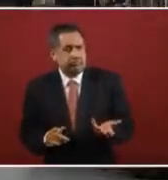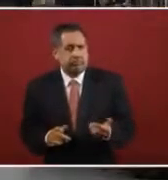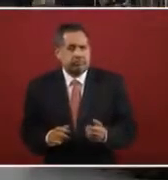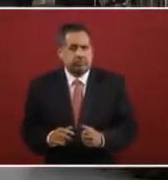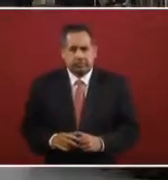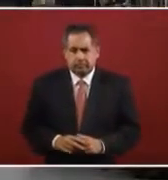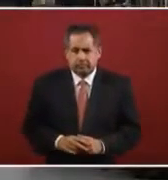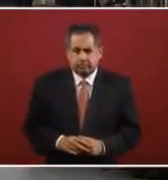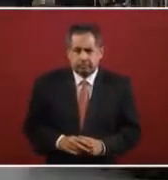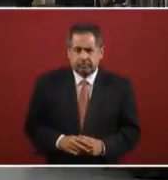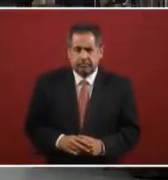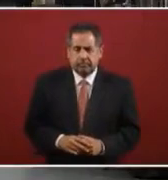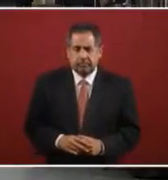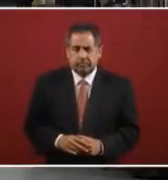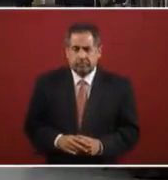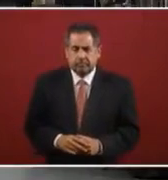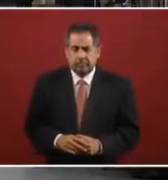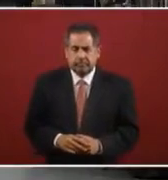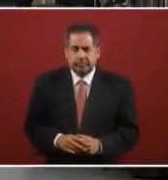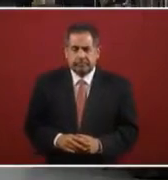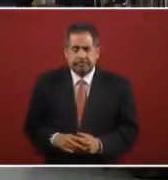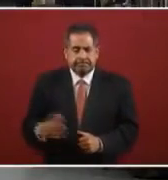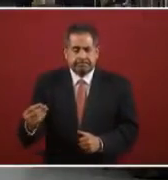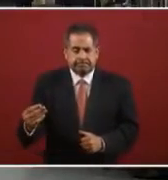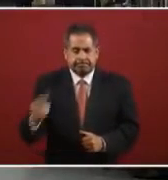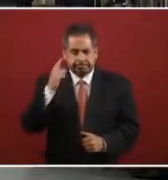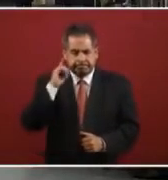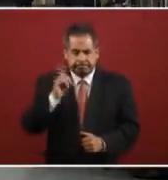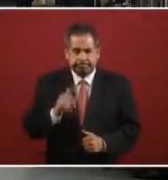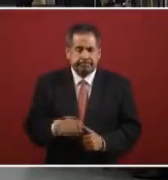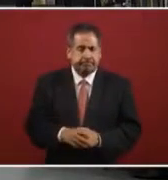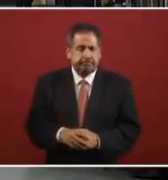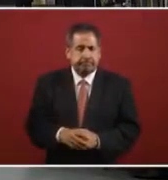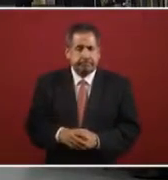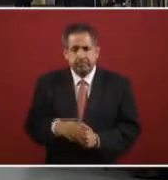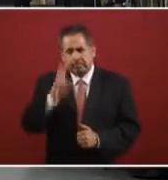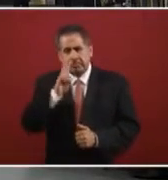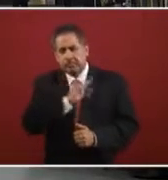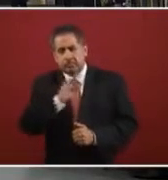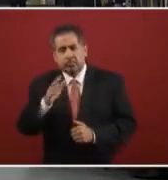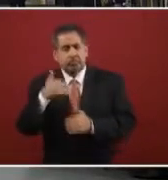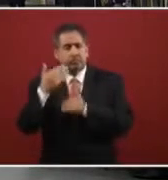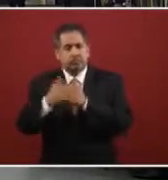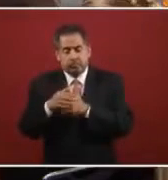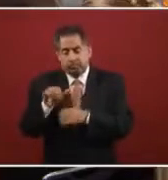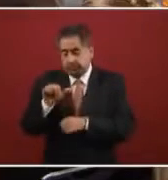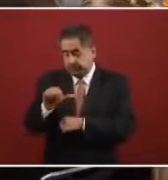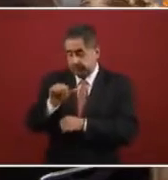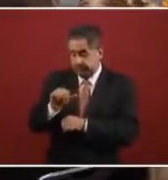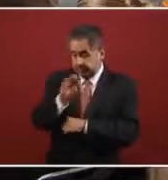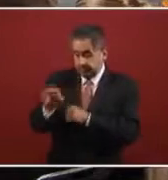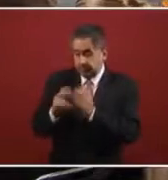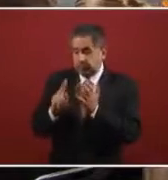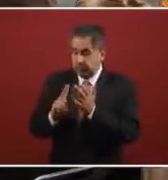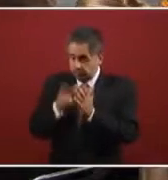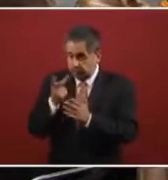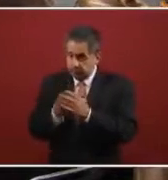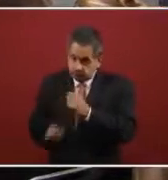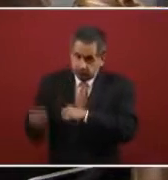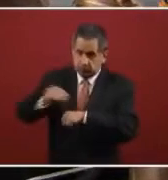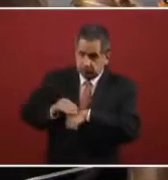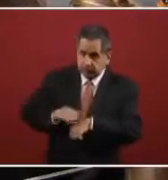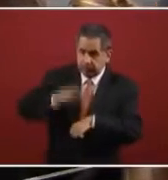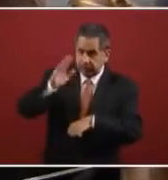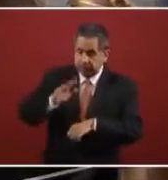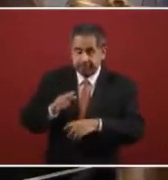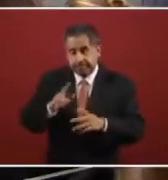undervalued or devaluated? Estamos Yes, buscando la we are forma, looking